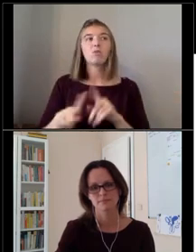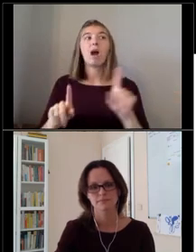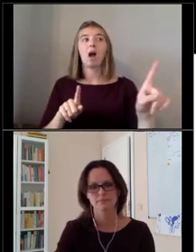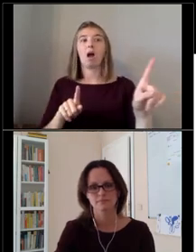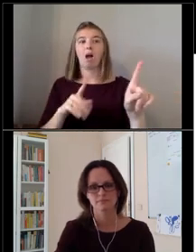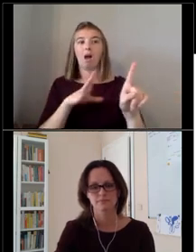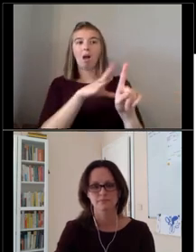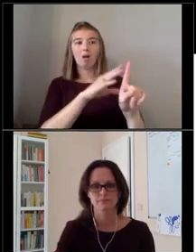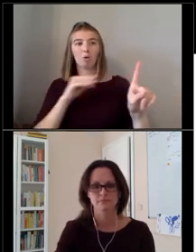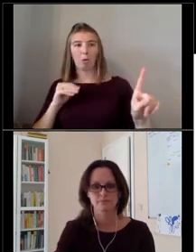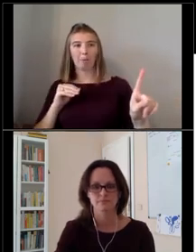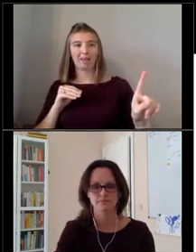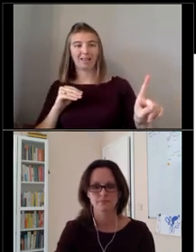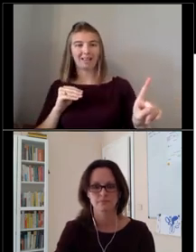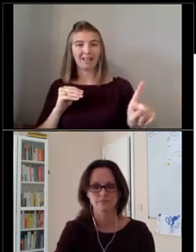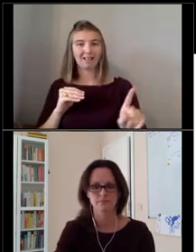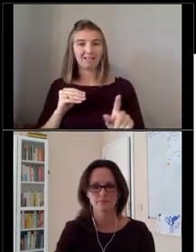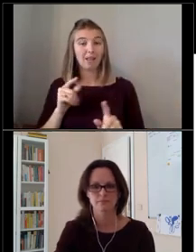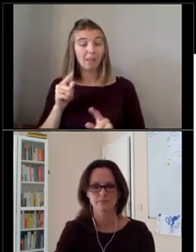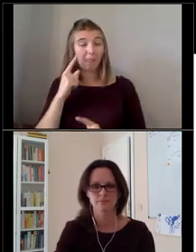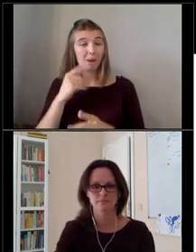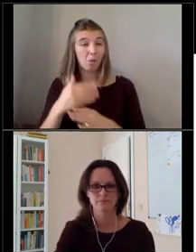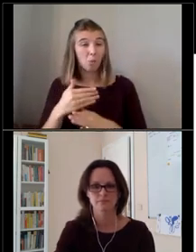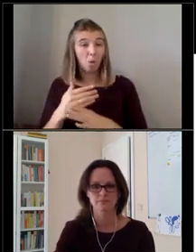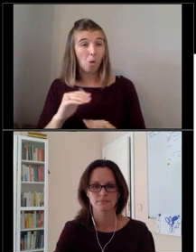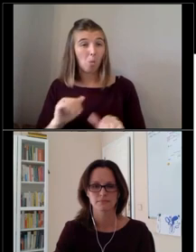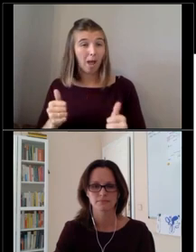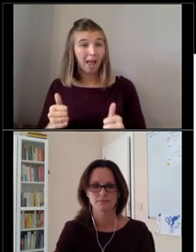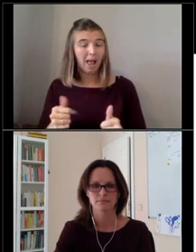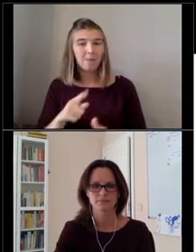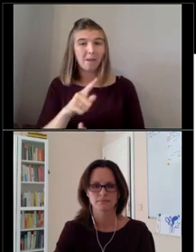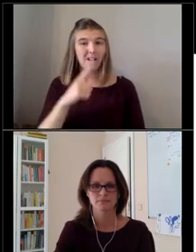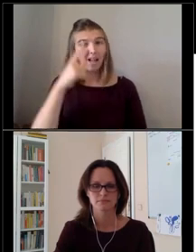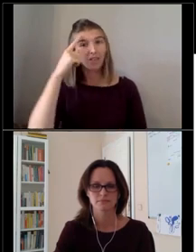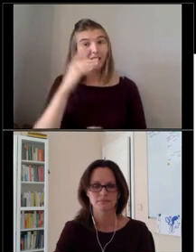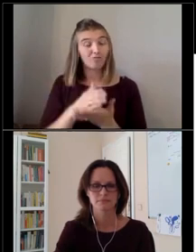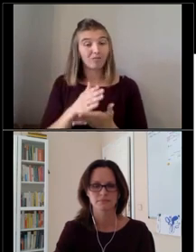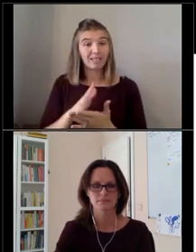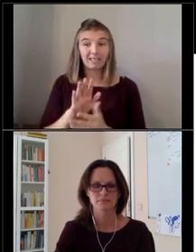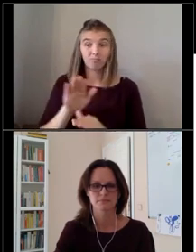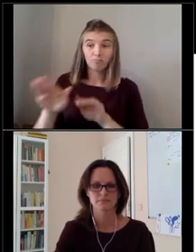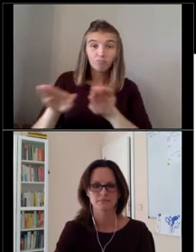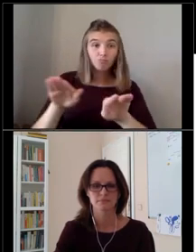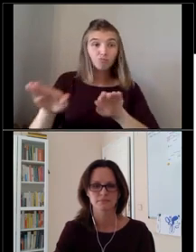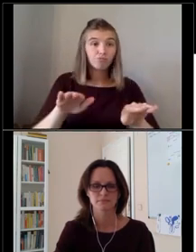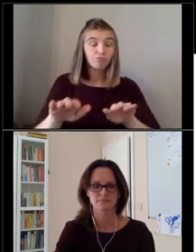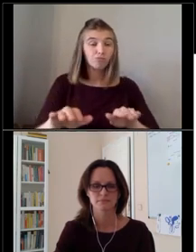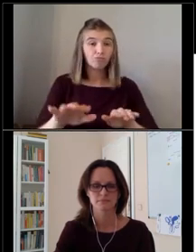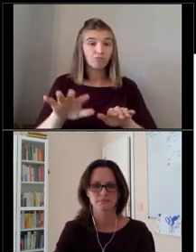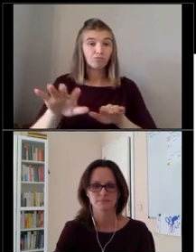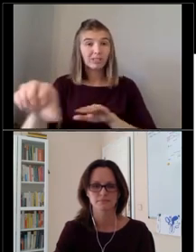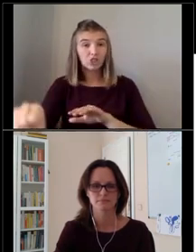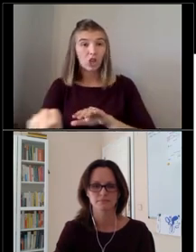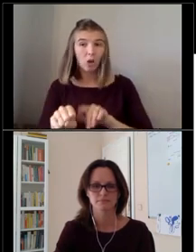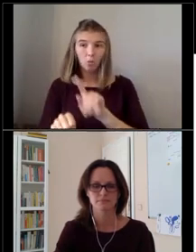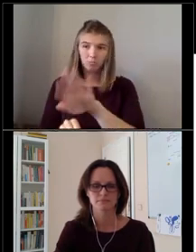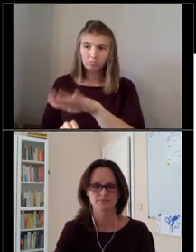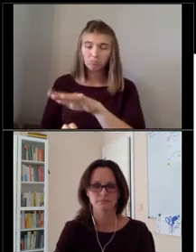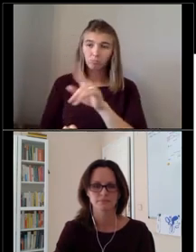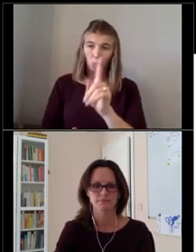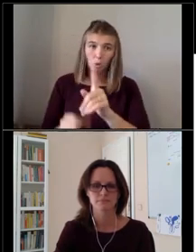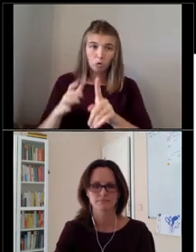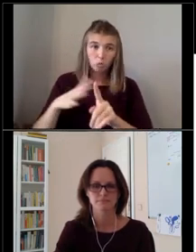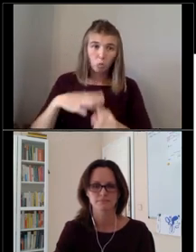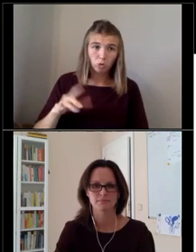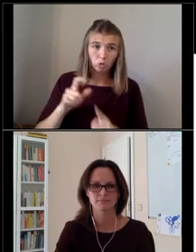work. But I think it's actually involving the stakeholders. asking people what kinds of activities that they would like